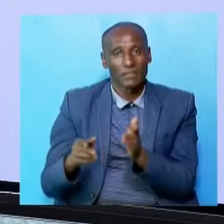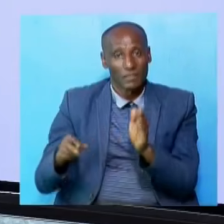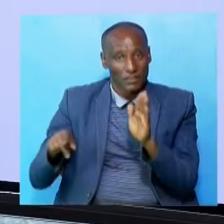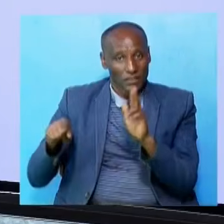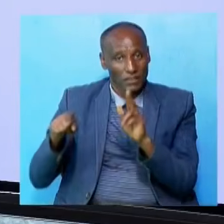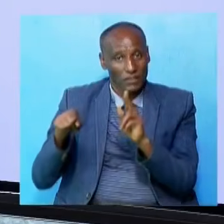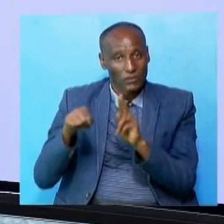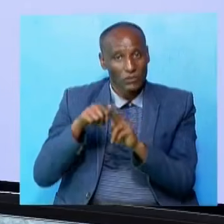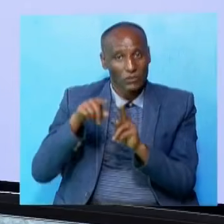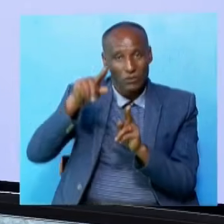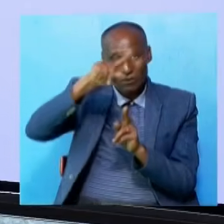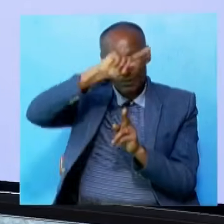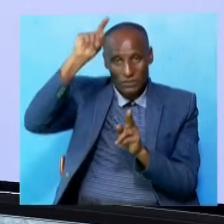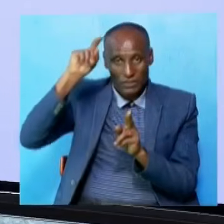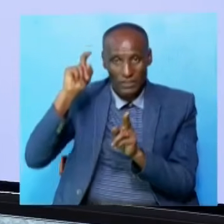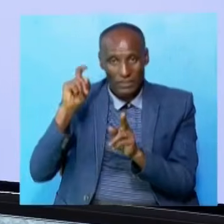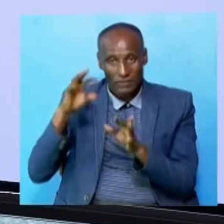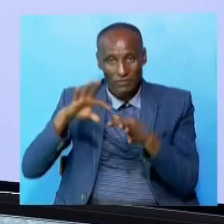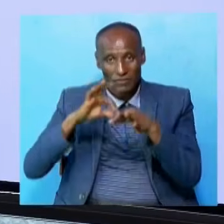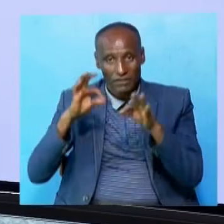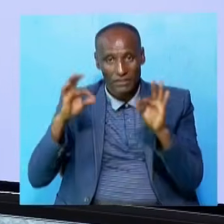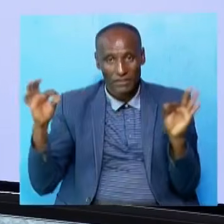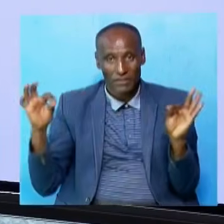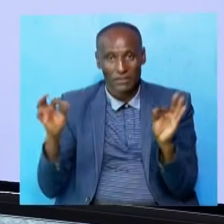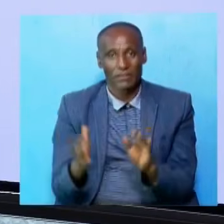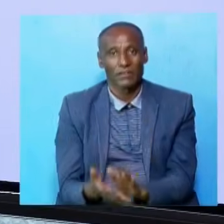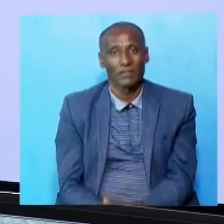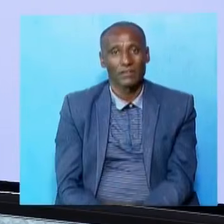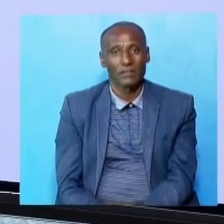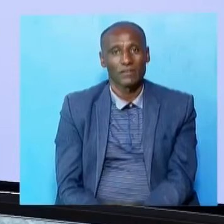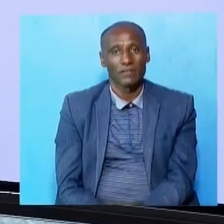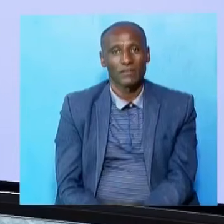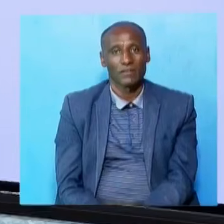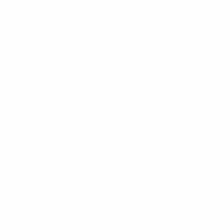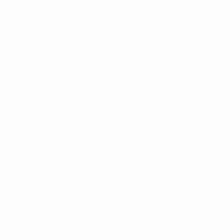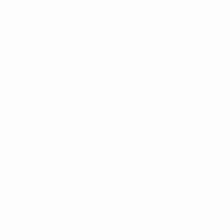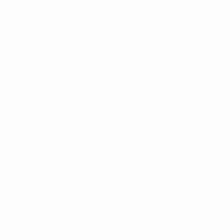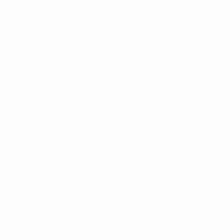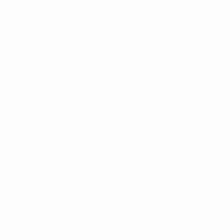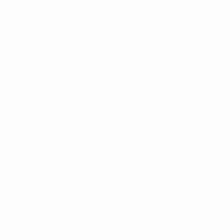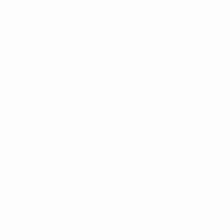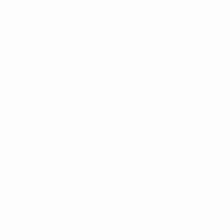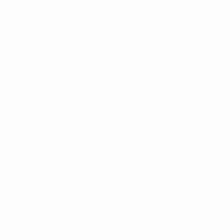Interrogative sentence. Correct. Good. Let me give you a few seconds.